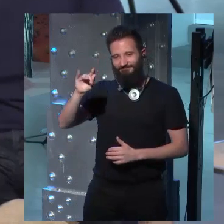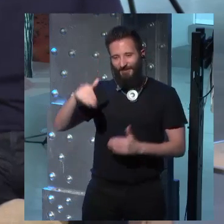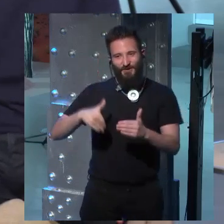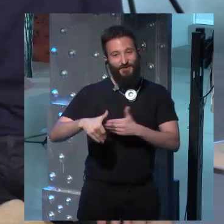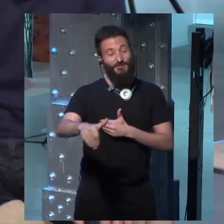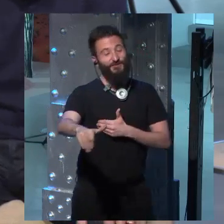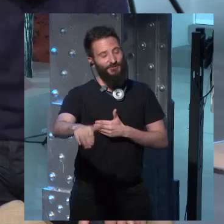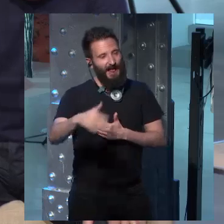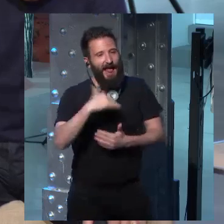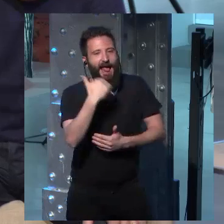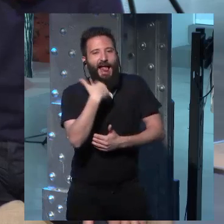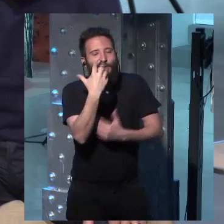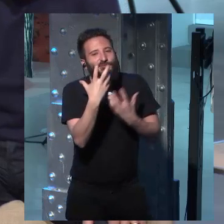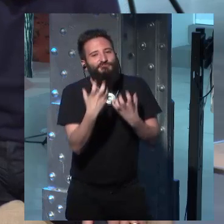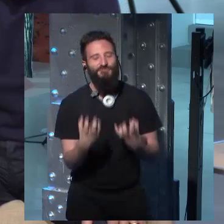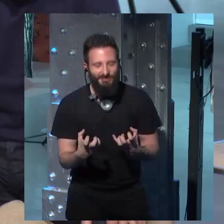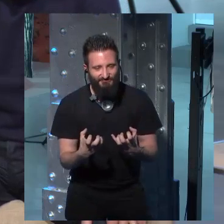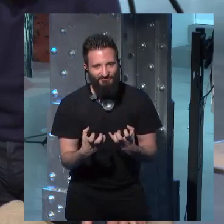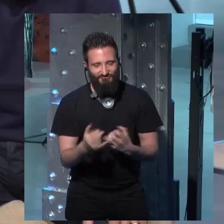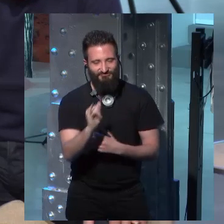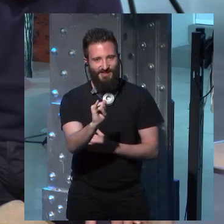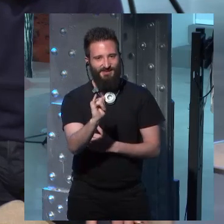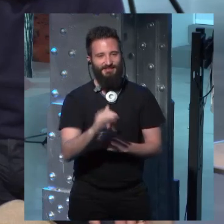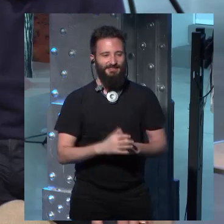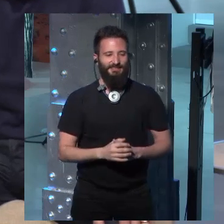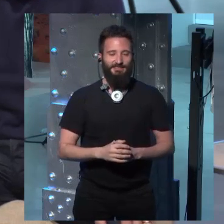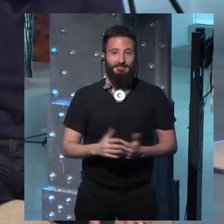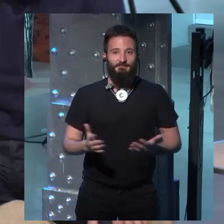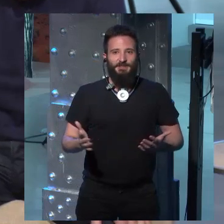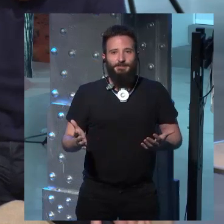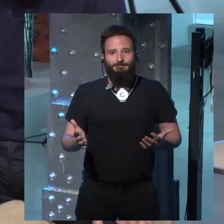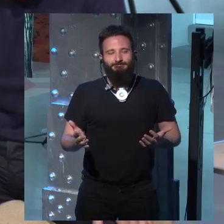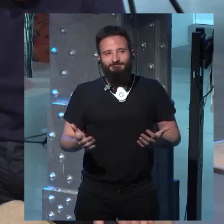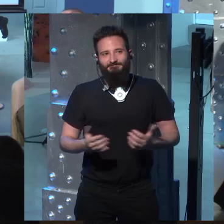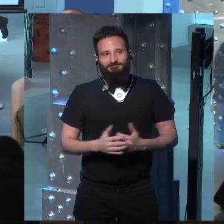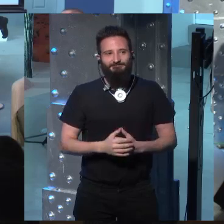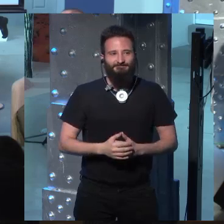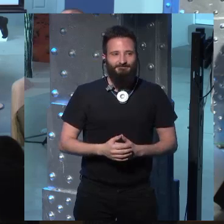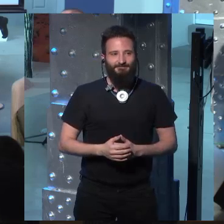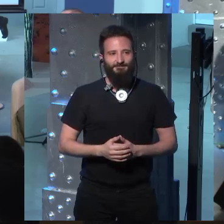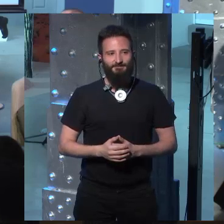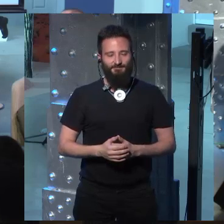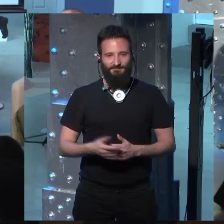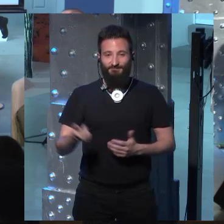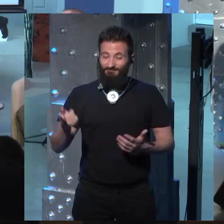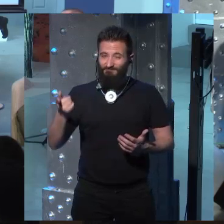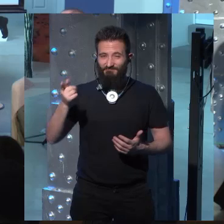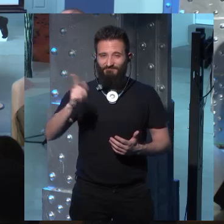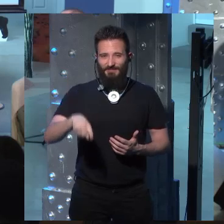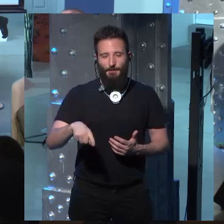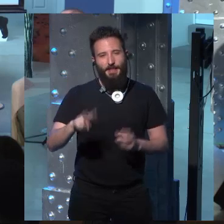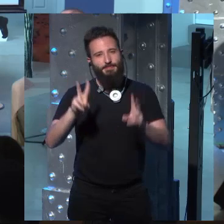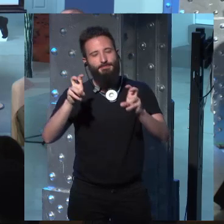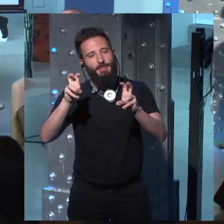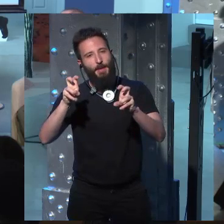happened. I don't, but it's also in the corruption of other people, which I think